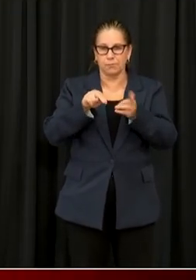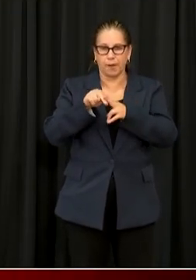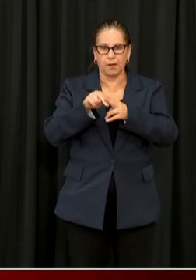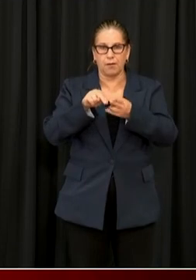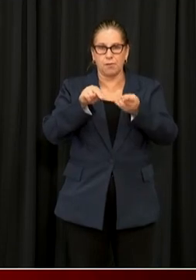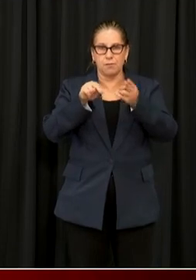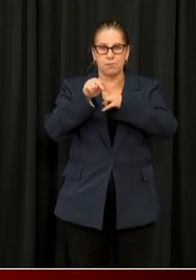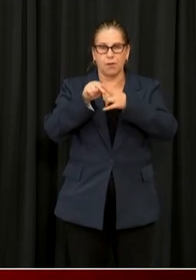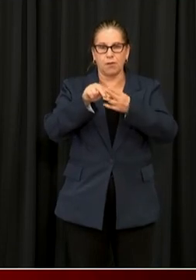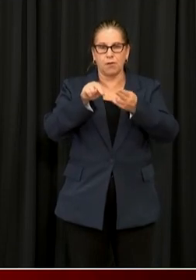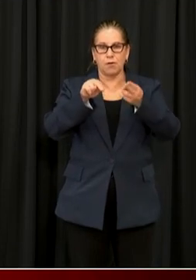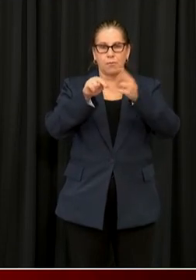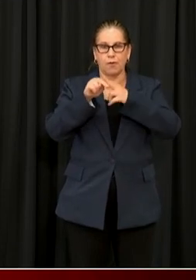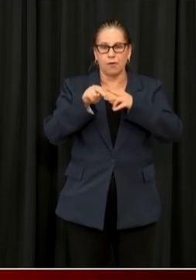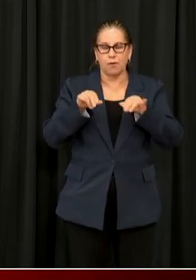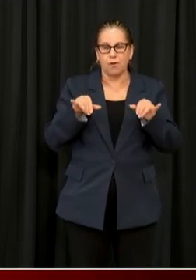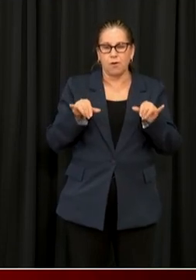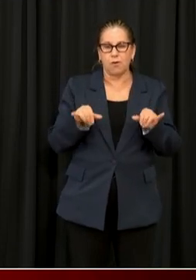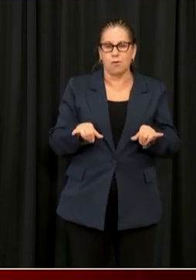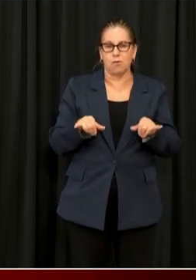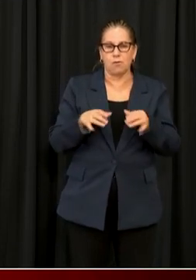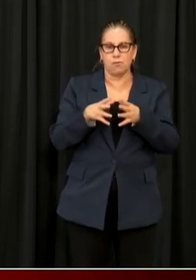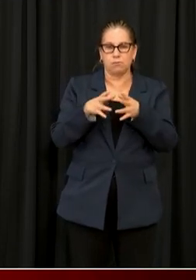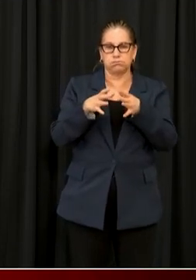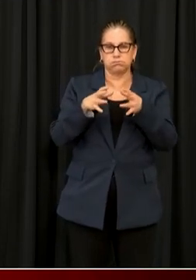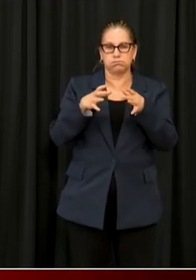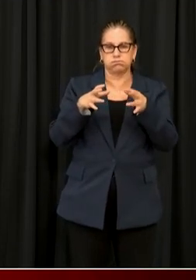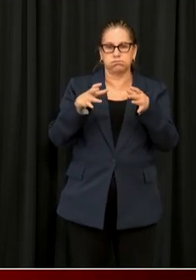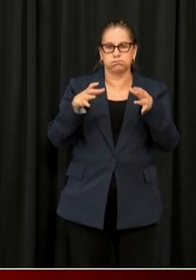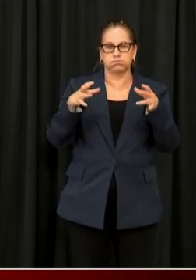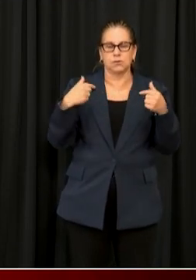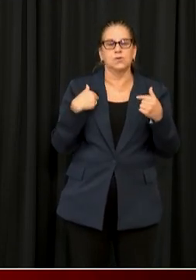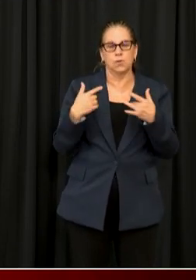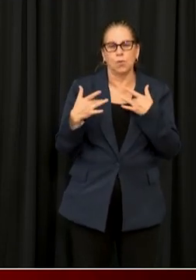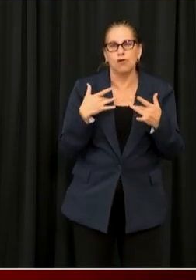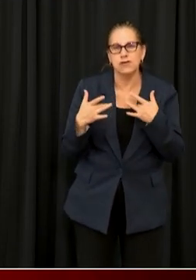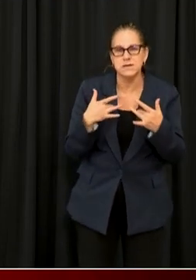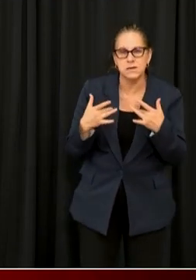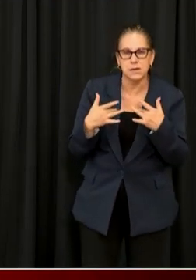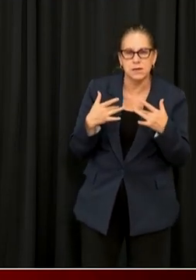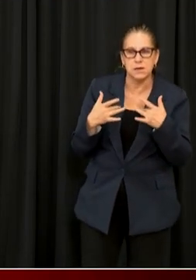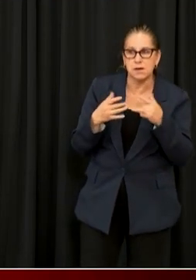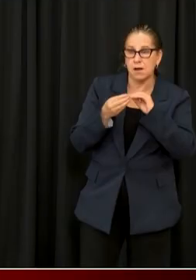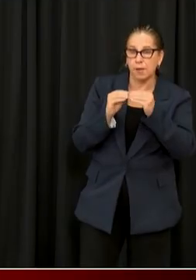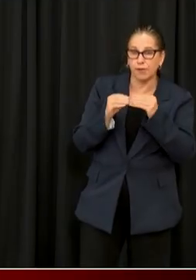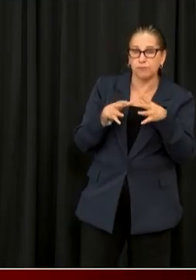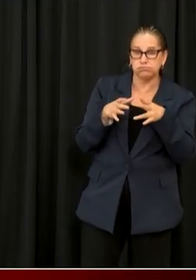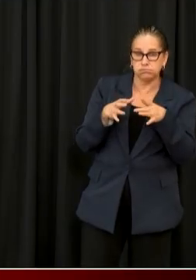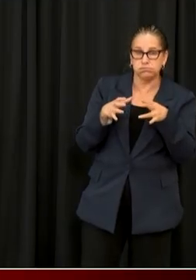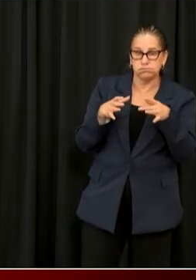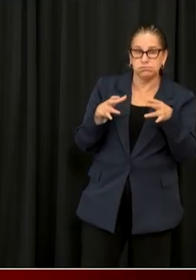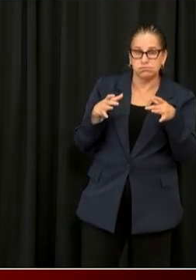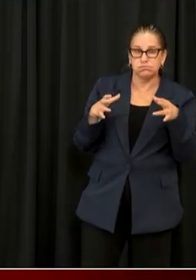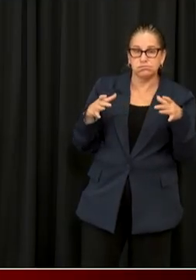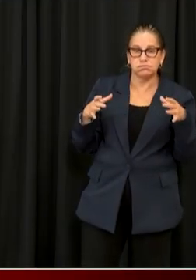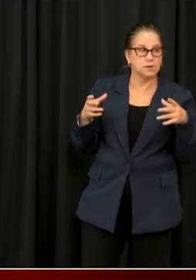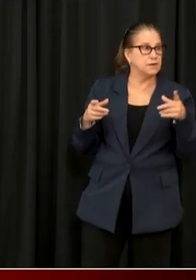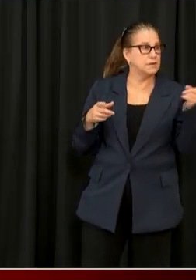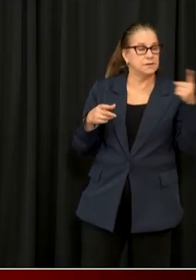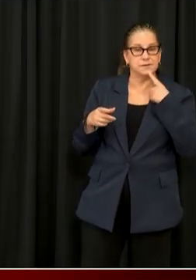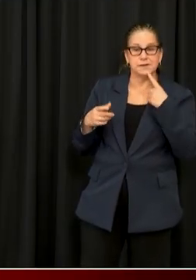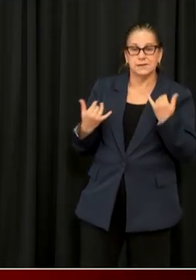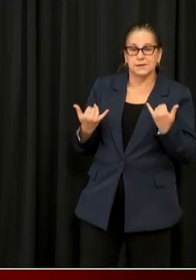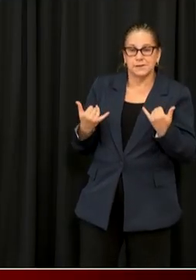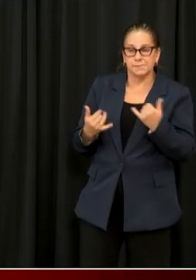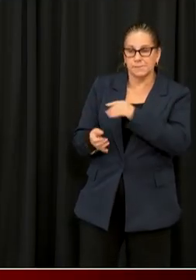trend, which was concerning to us. This week, as the mayor and Mr. Geldart has mentioned, we are seeing